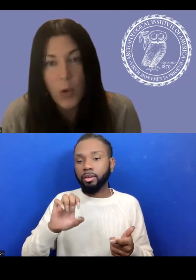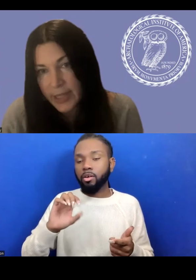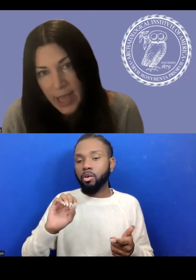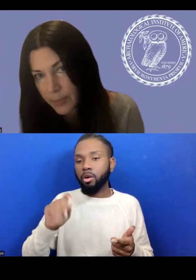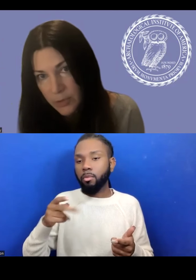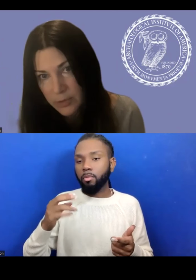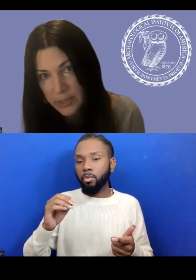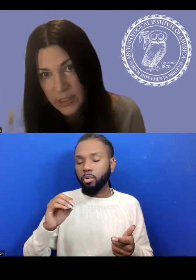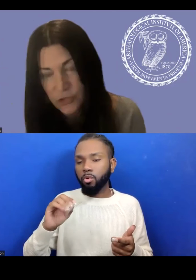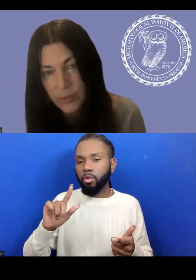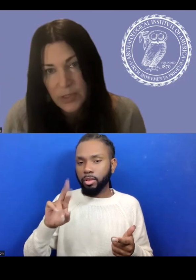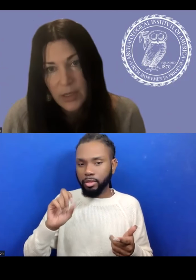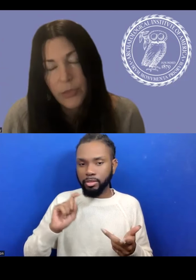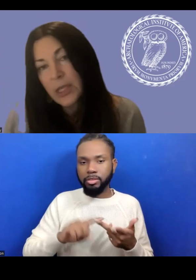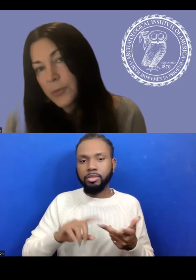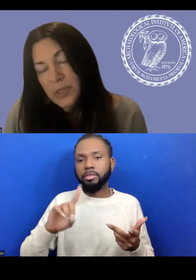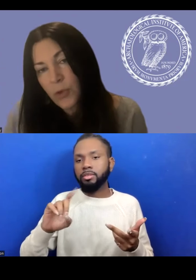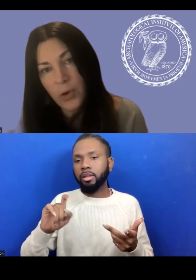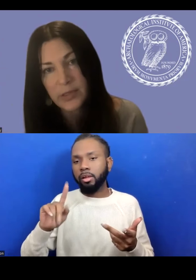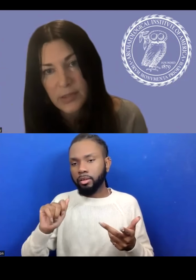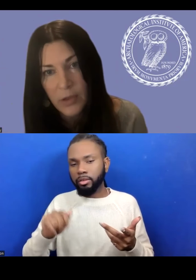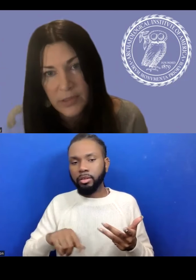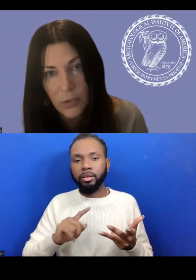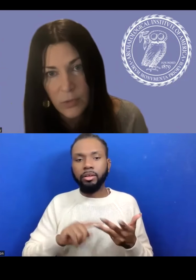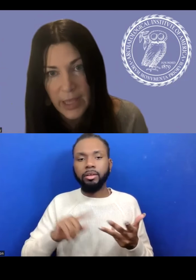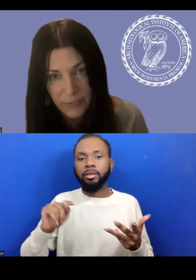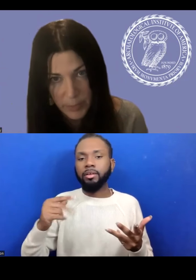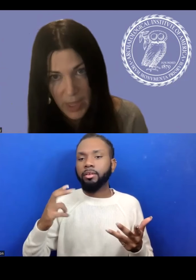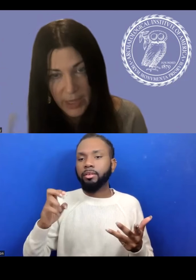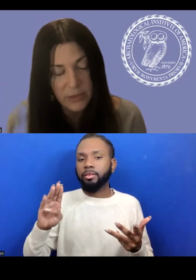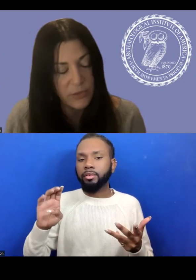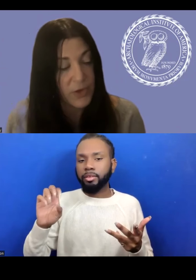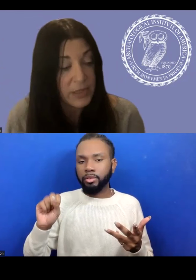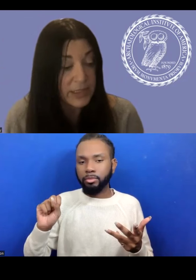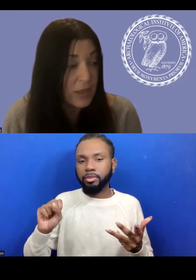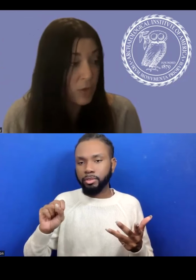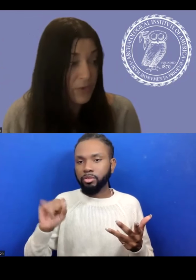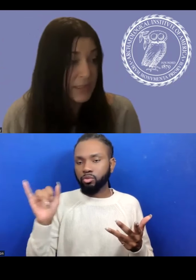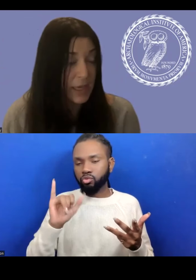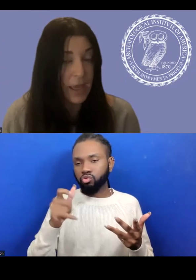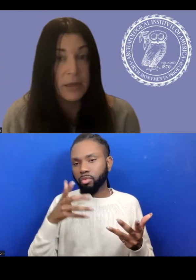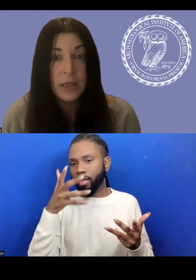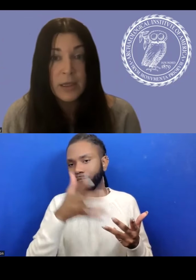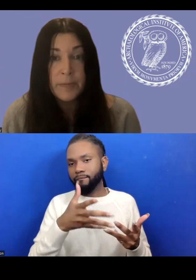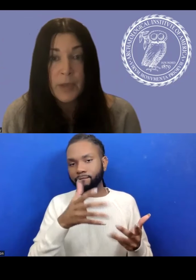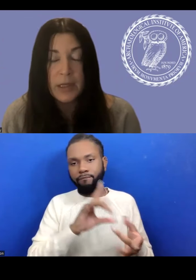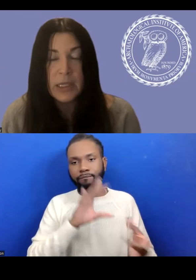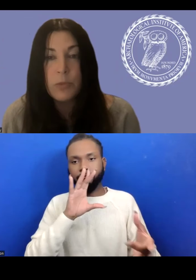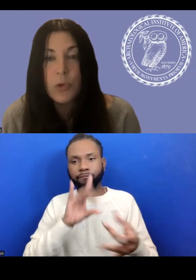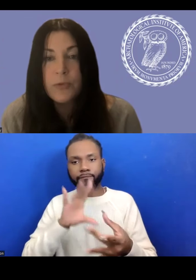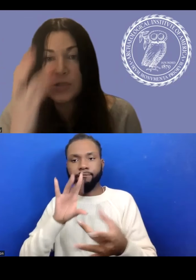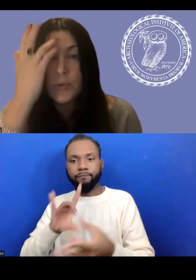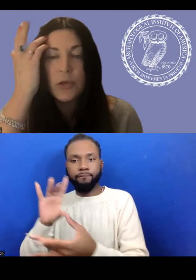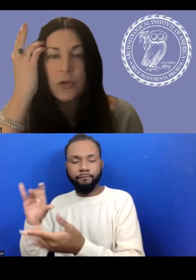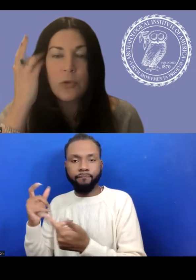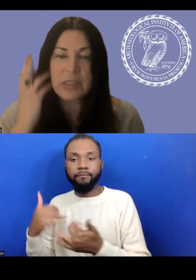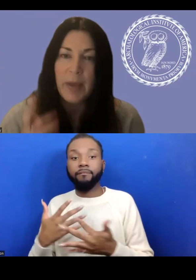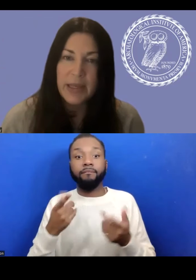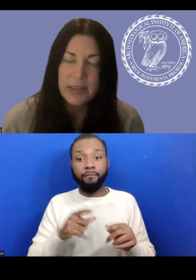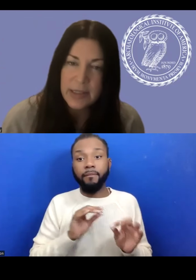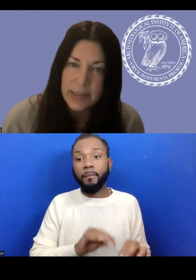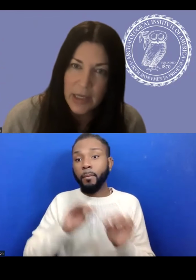no one capital in Egypt. Thebes, of course, is also left behind to fund itself as it can. And he moves to a